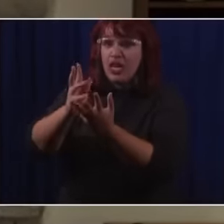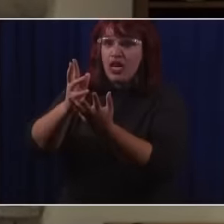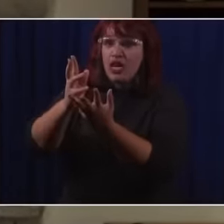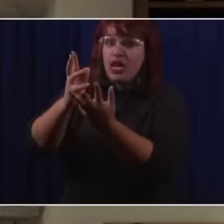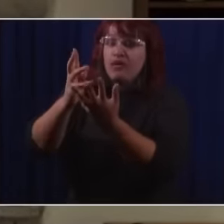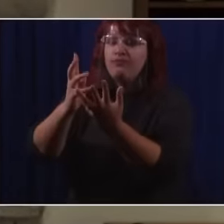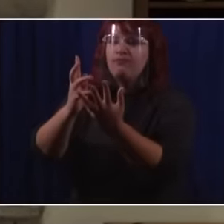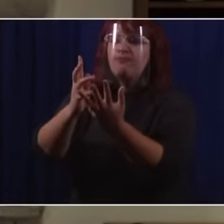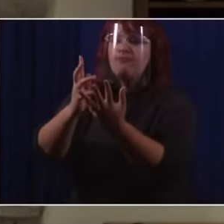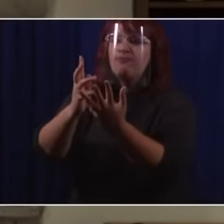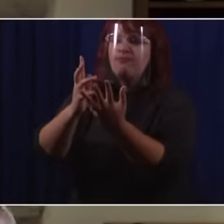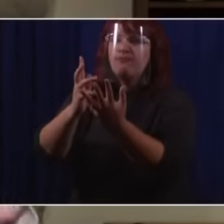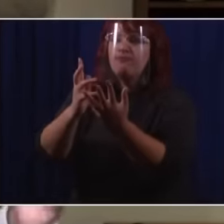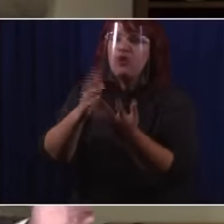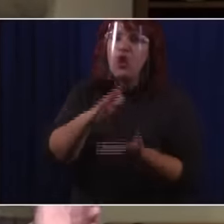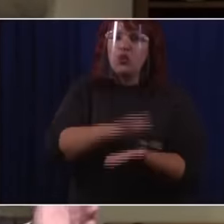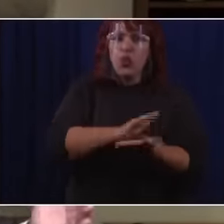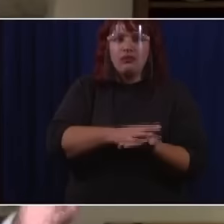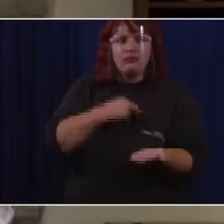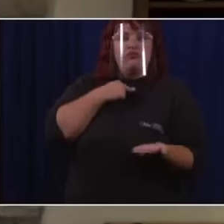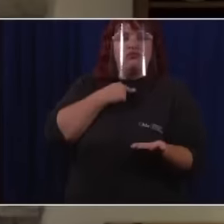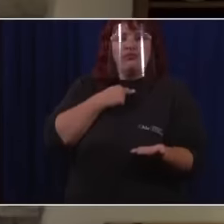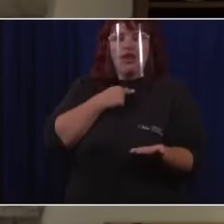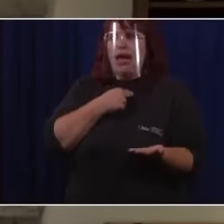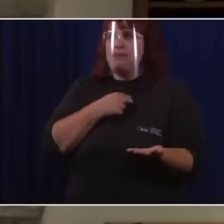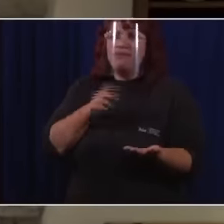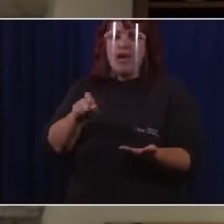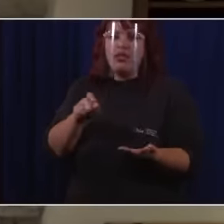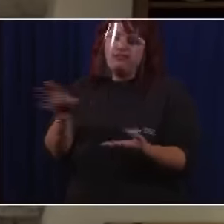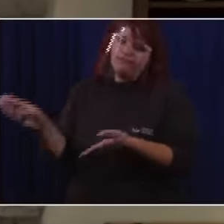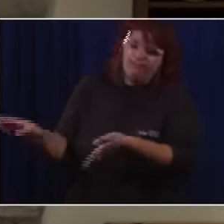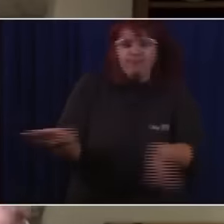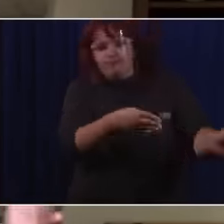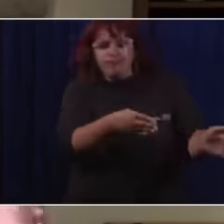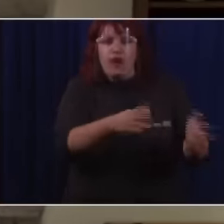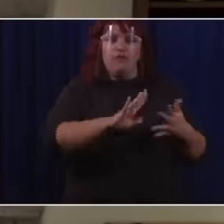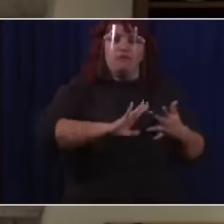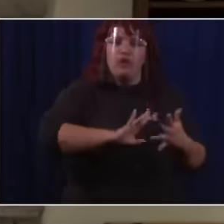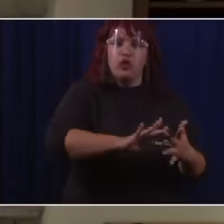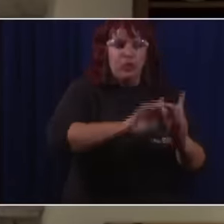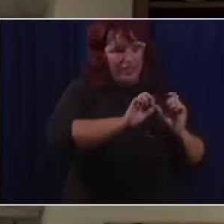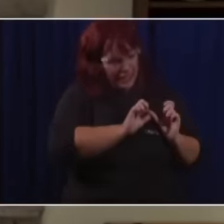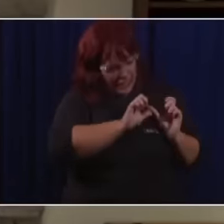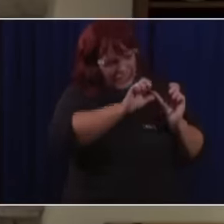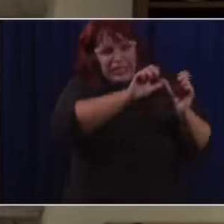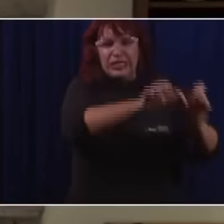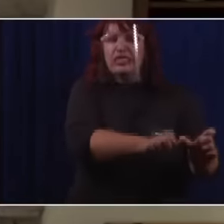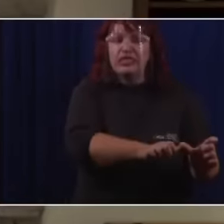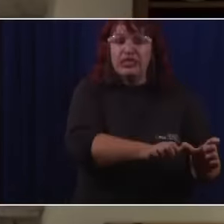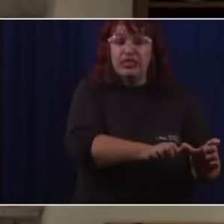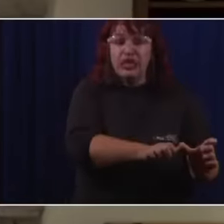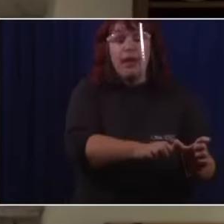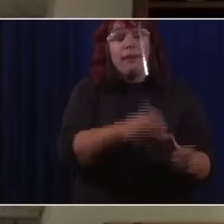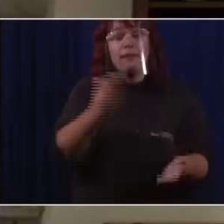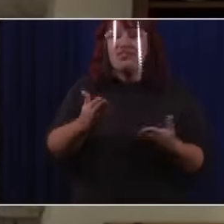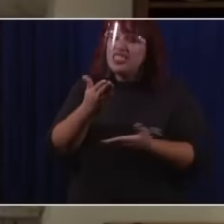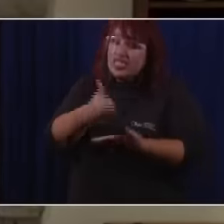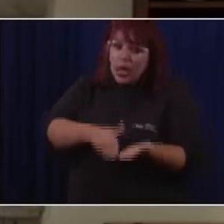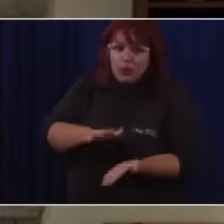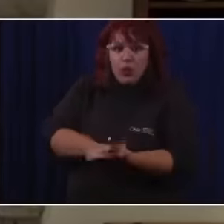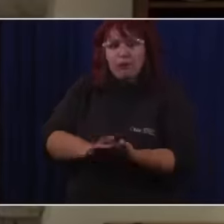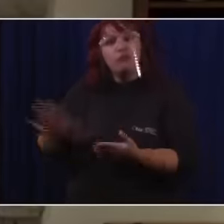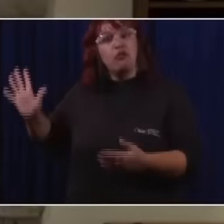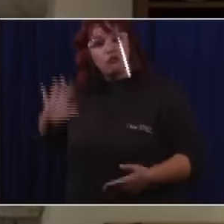more schools are going online and more schools are extending online, and some schools that were in person before are now going